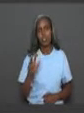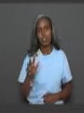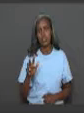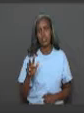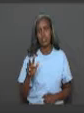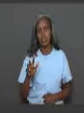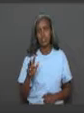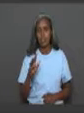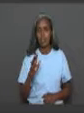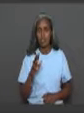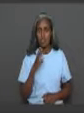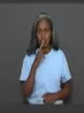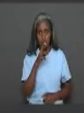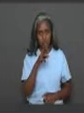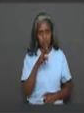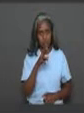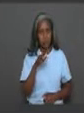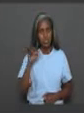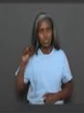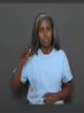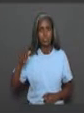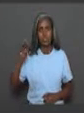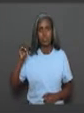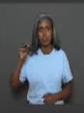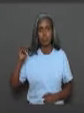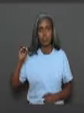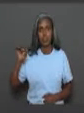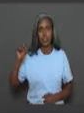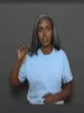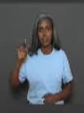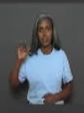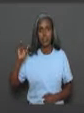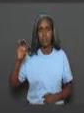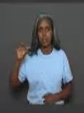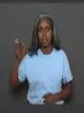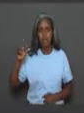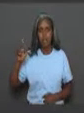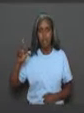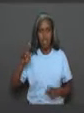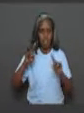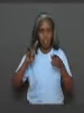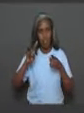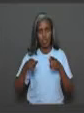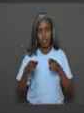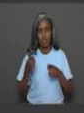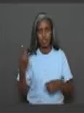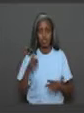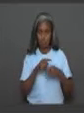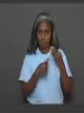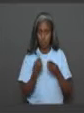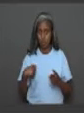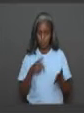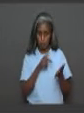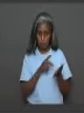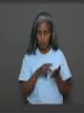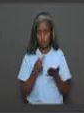A3 are symmetrical curves. So, we plot their